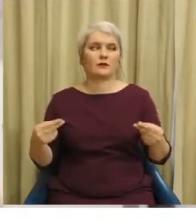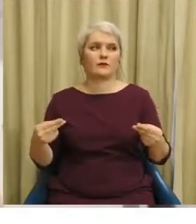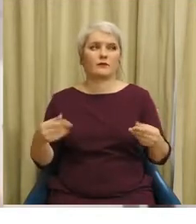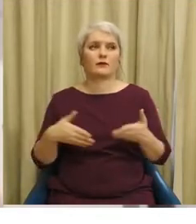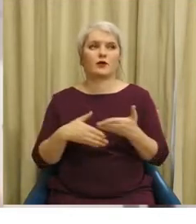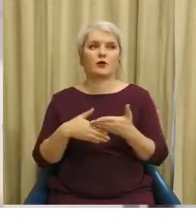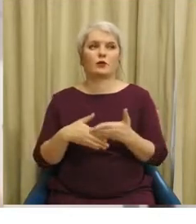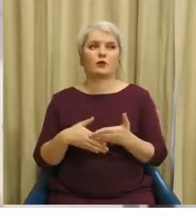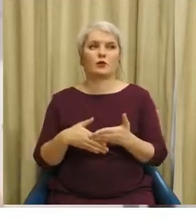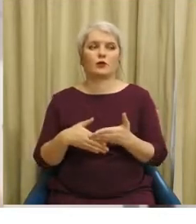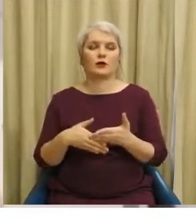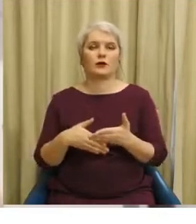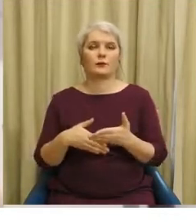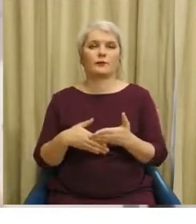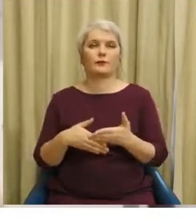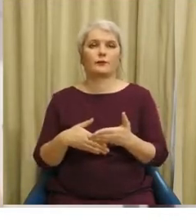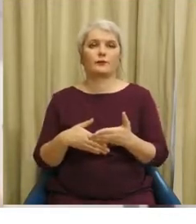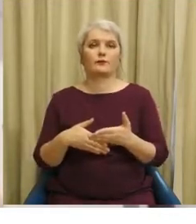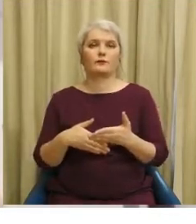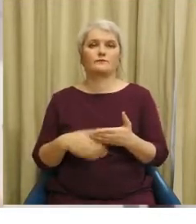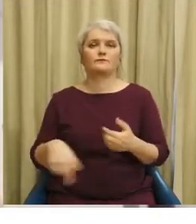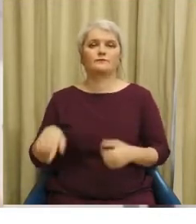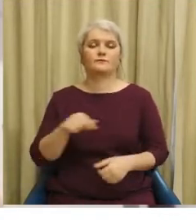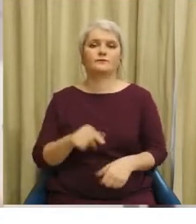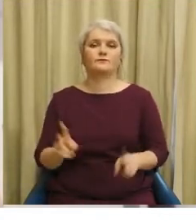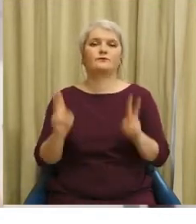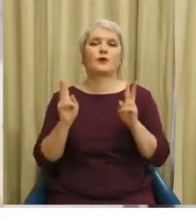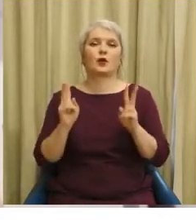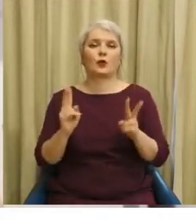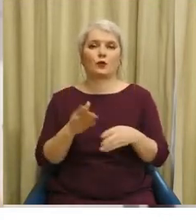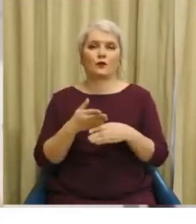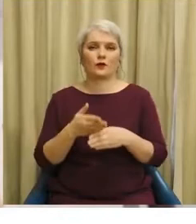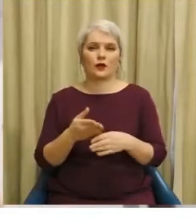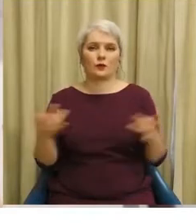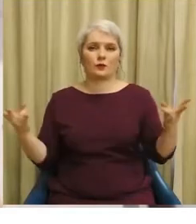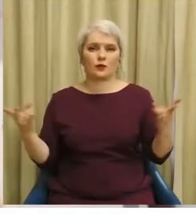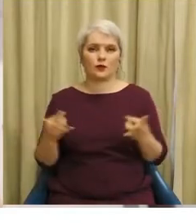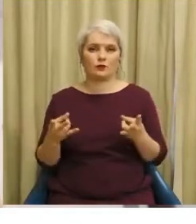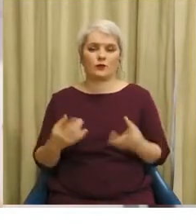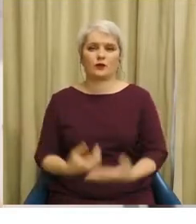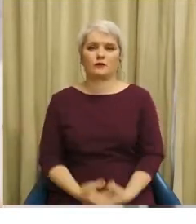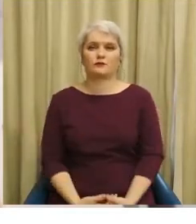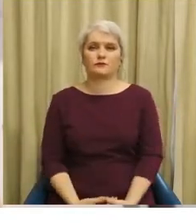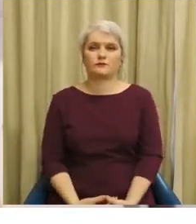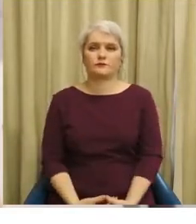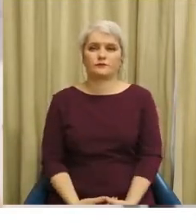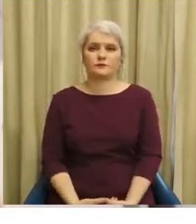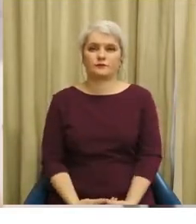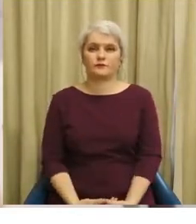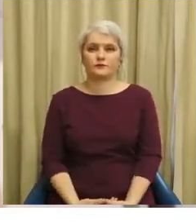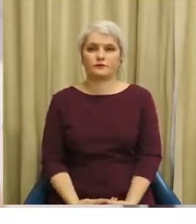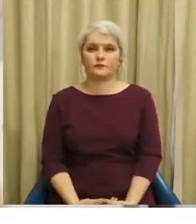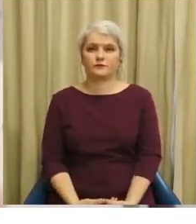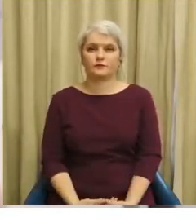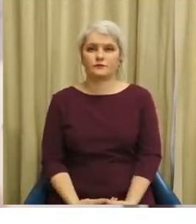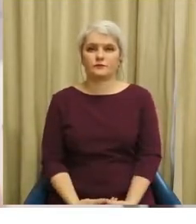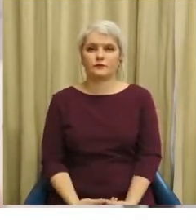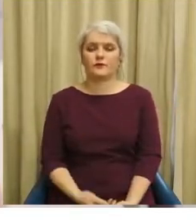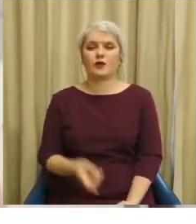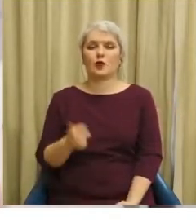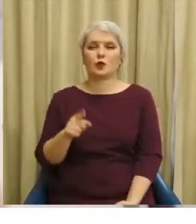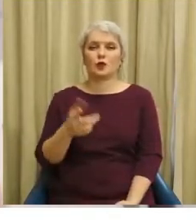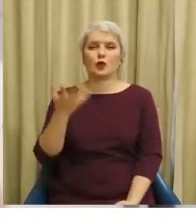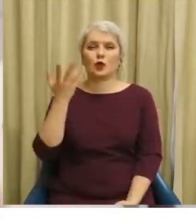these events are all happening online, and this is also a problem because we miss the human connections. Like